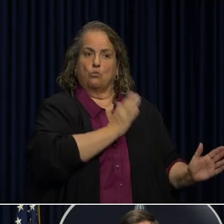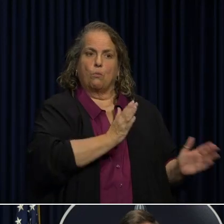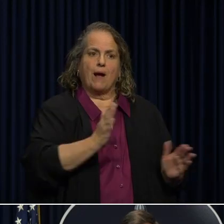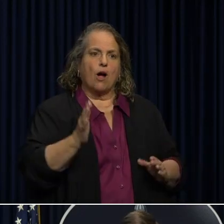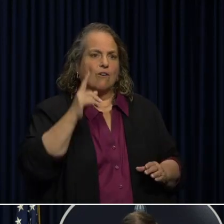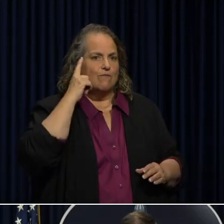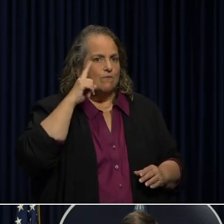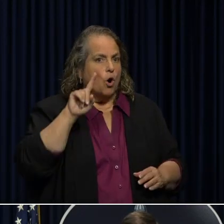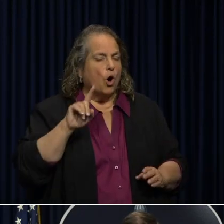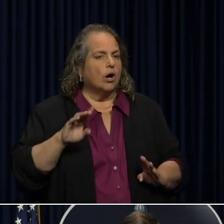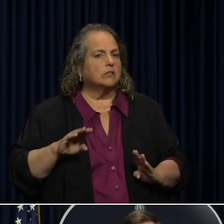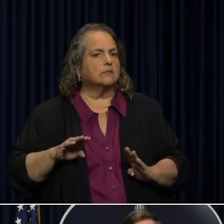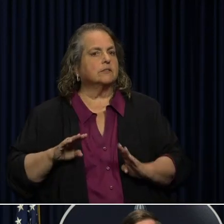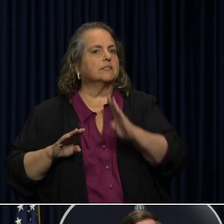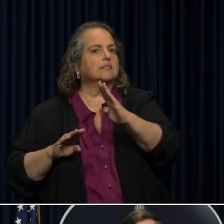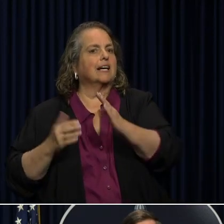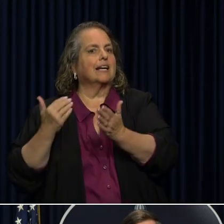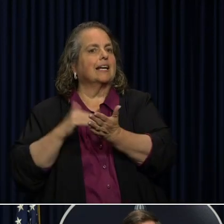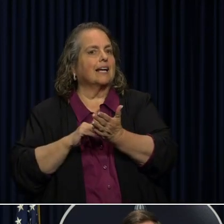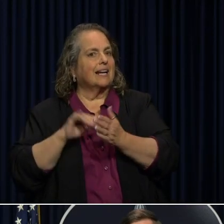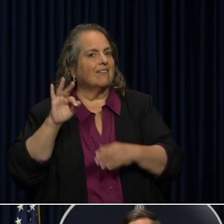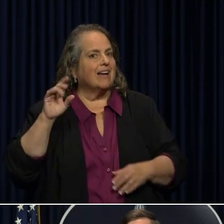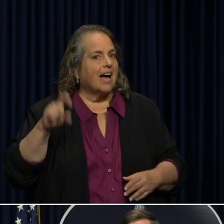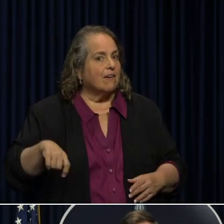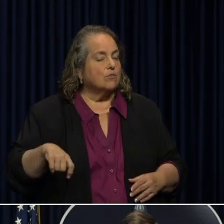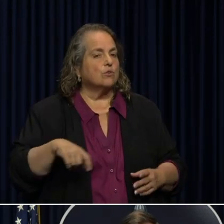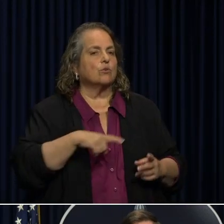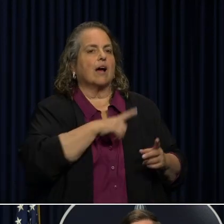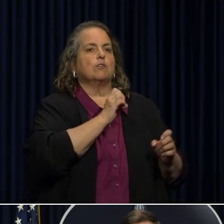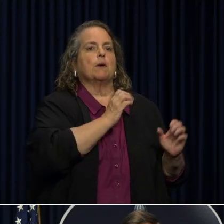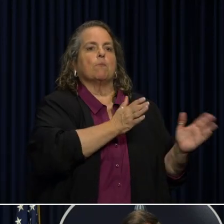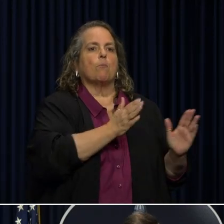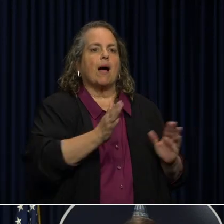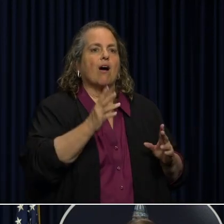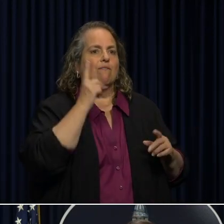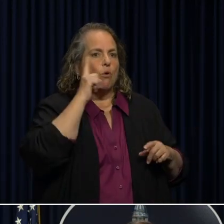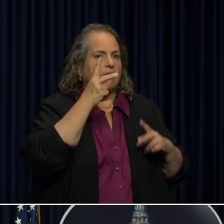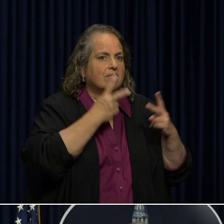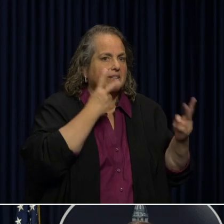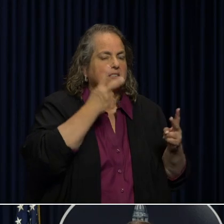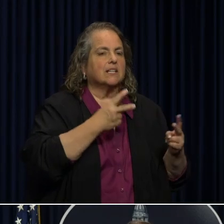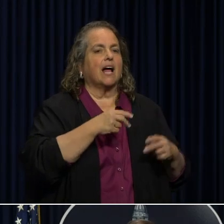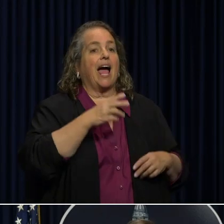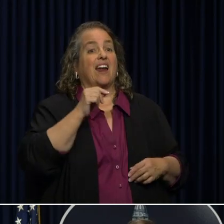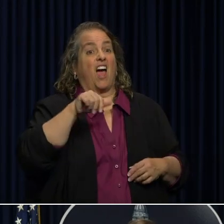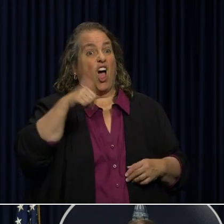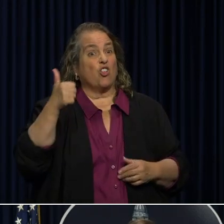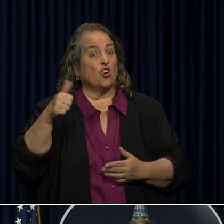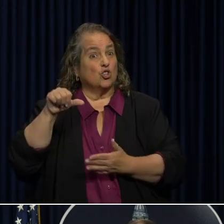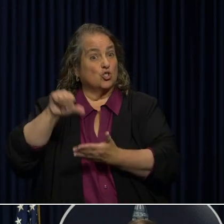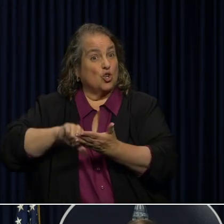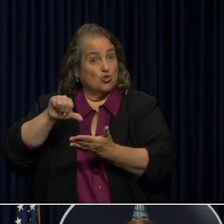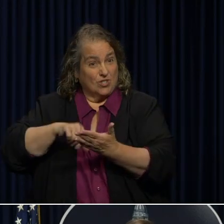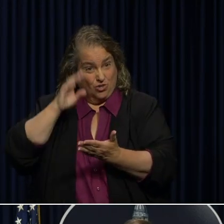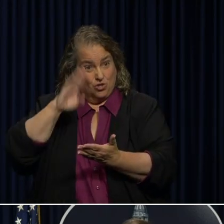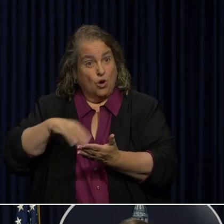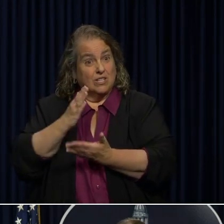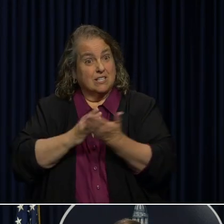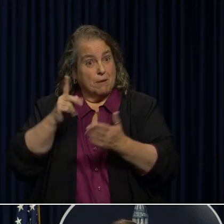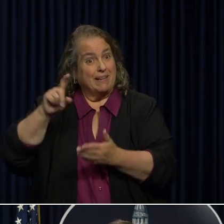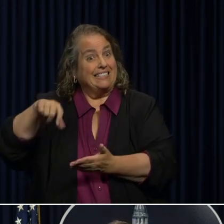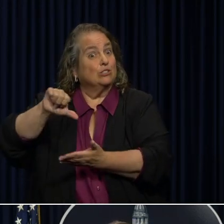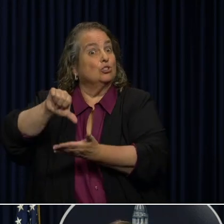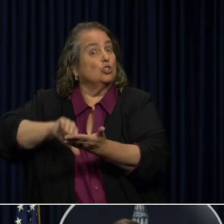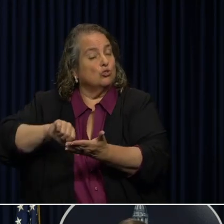doing other visits and other procedures, which we want to start opening up when it is safe to do